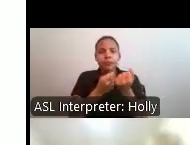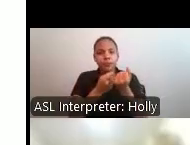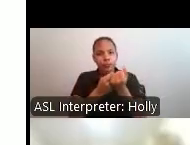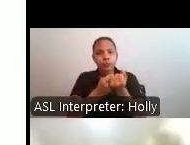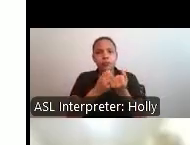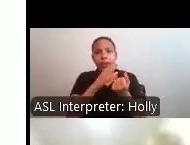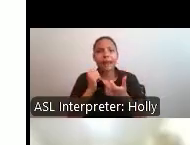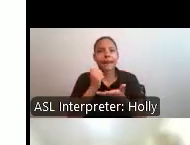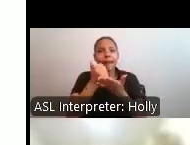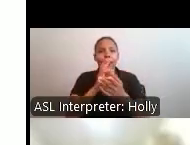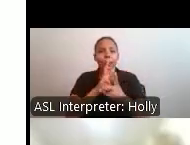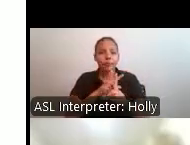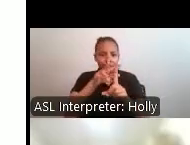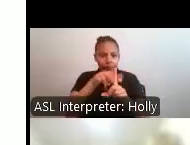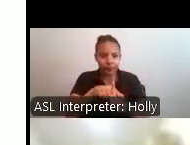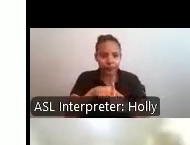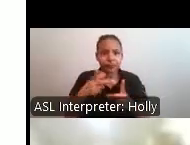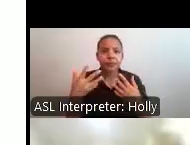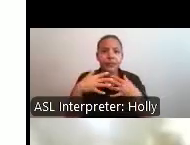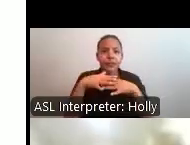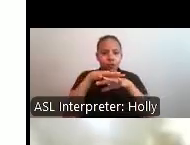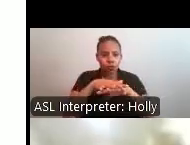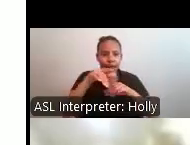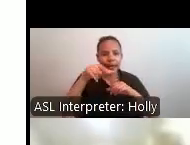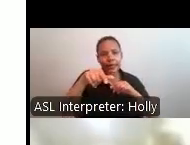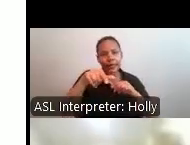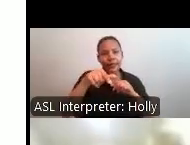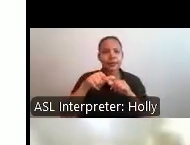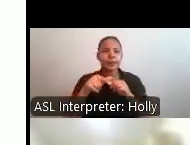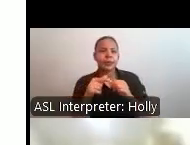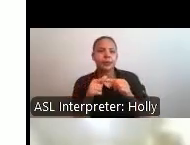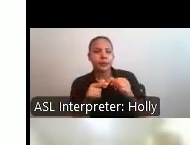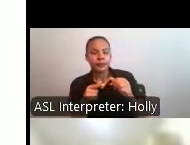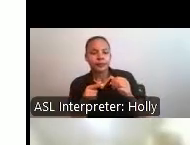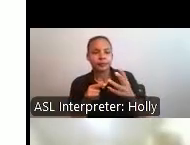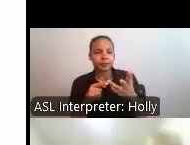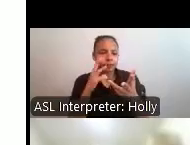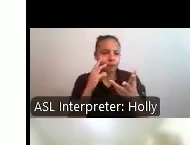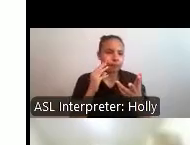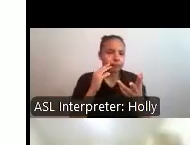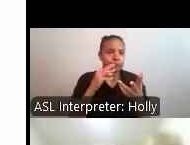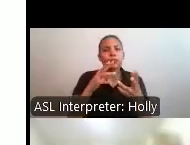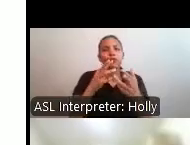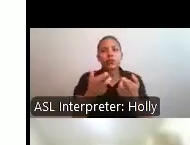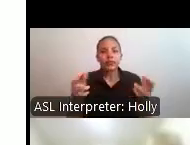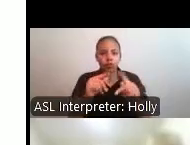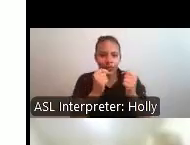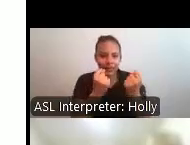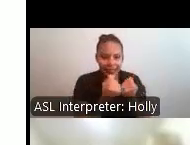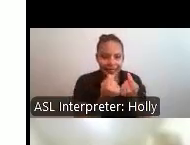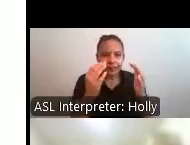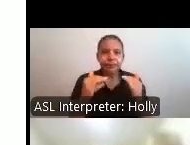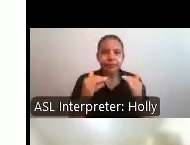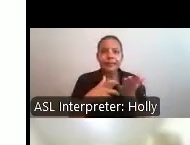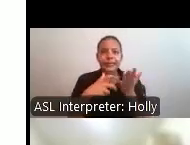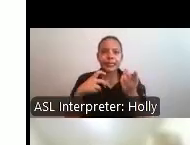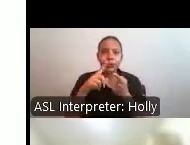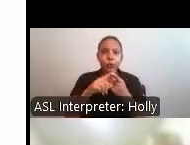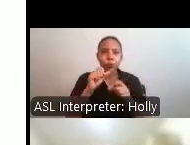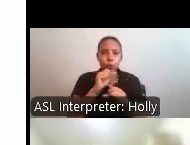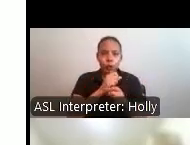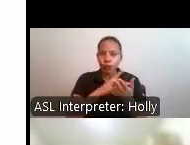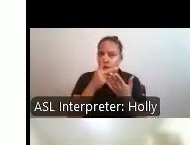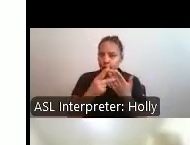areas. We are fully involved with the Ticket to Work program and helping people get attached to that. We're all